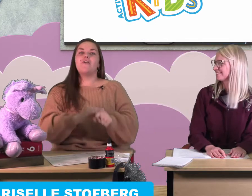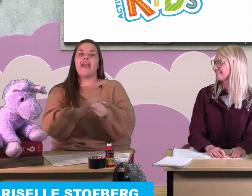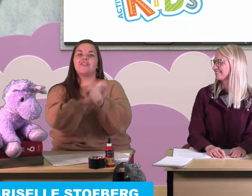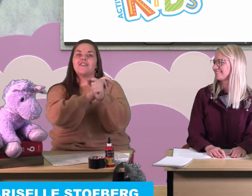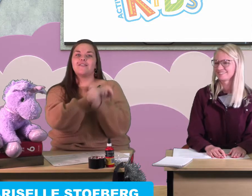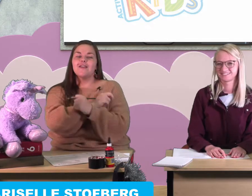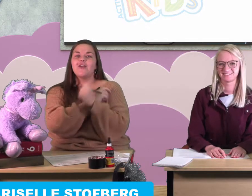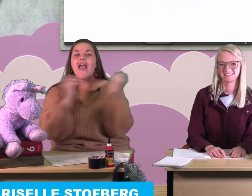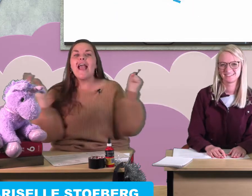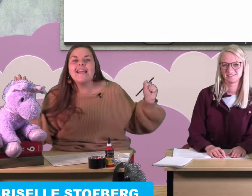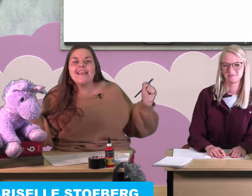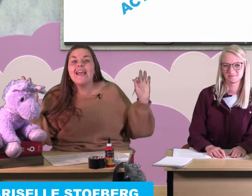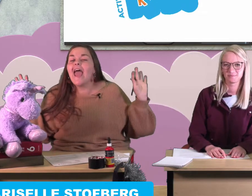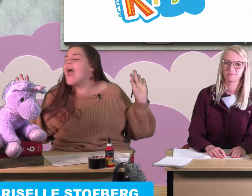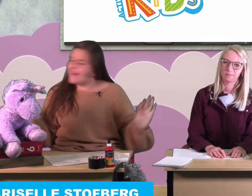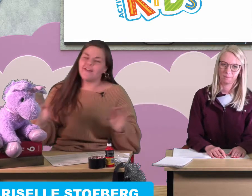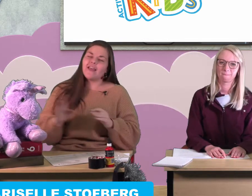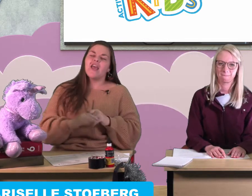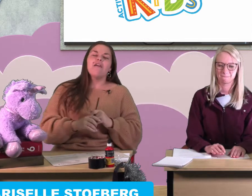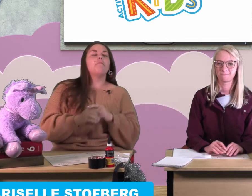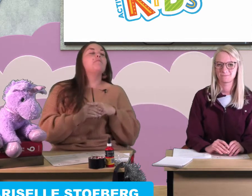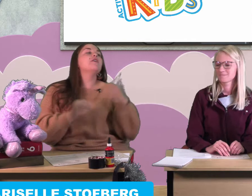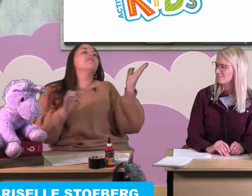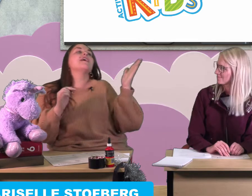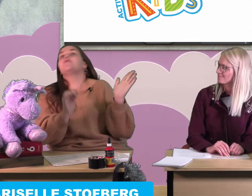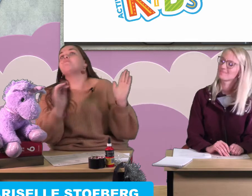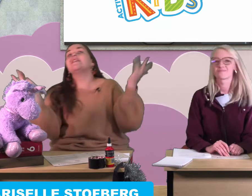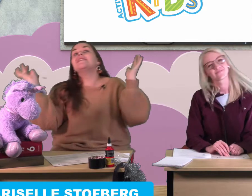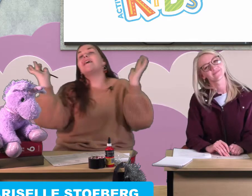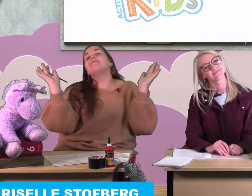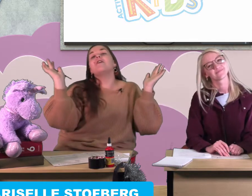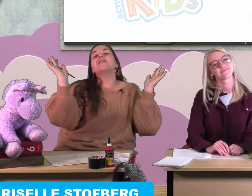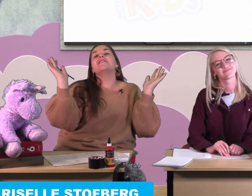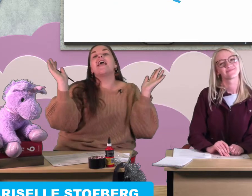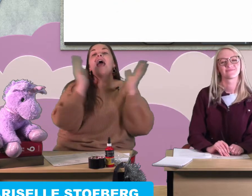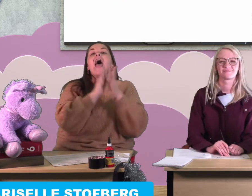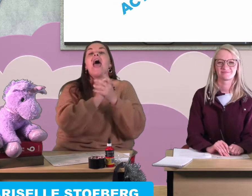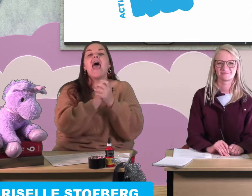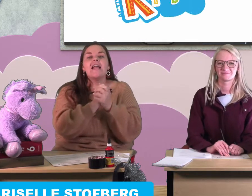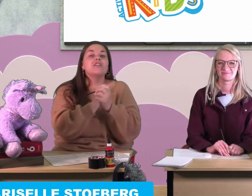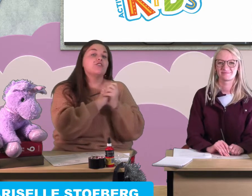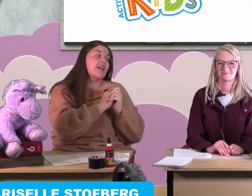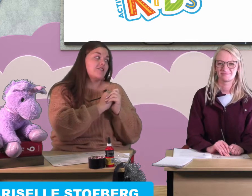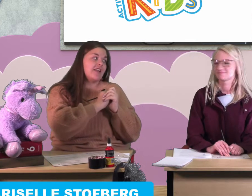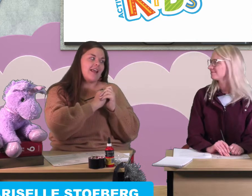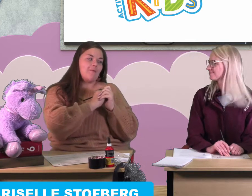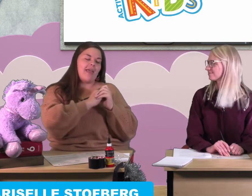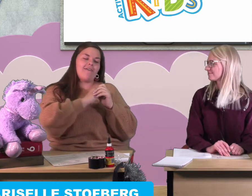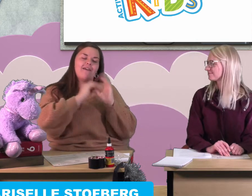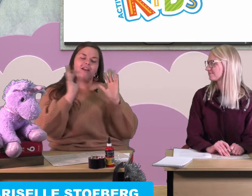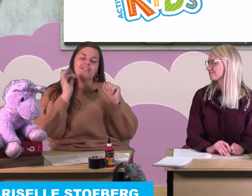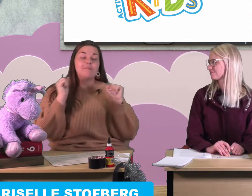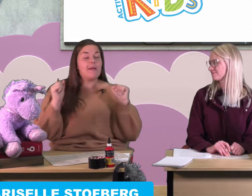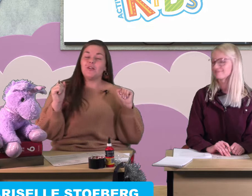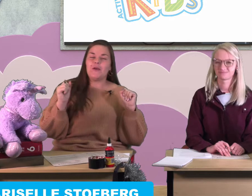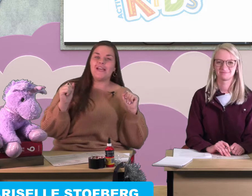special occasions. So anything and everything from birthdays to Mother's Day and Father's Day. And today Shona and I will be having